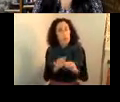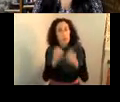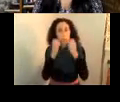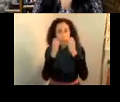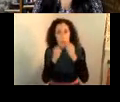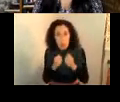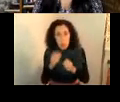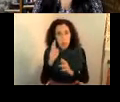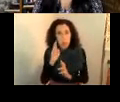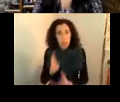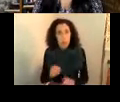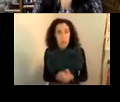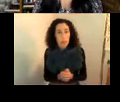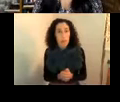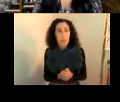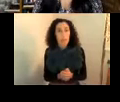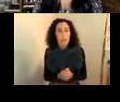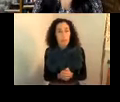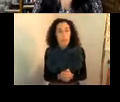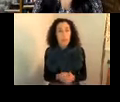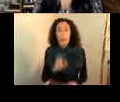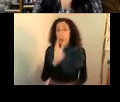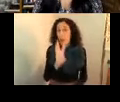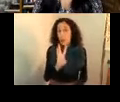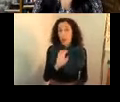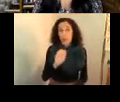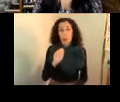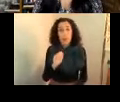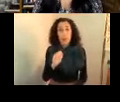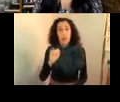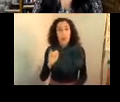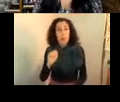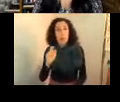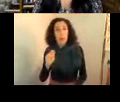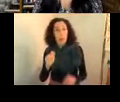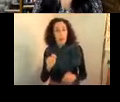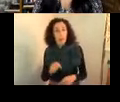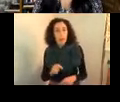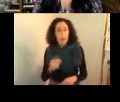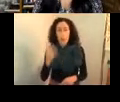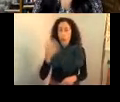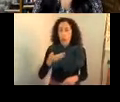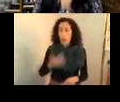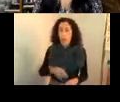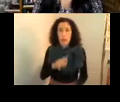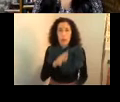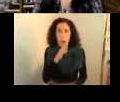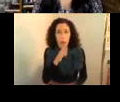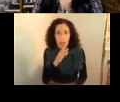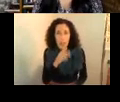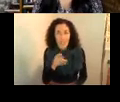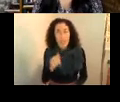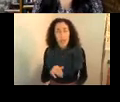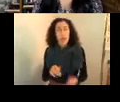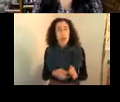being deliberate. So when we're speaking, if we want to do all these things that I've already listed, it takes being deliberate. Why am